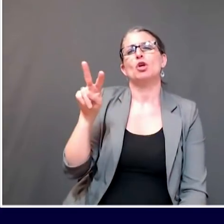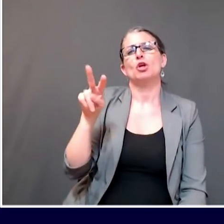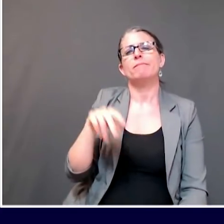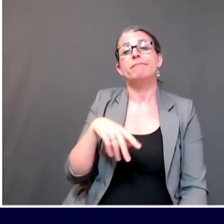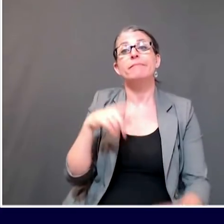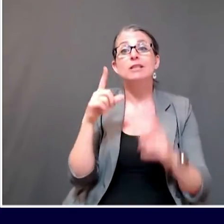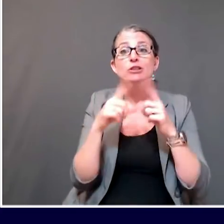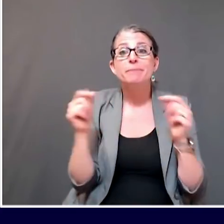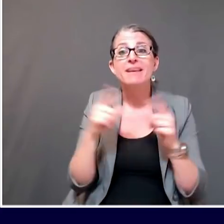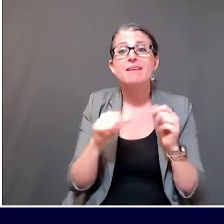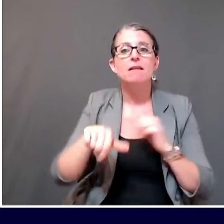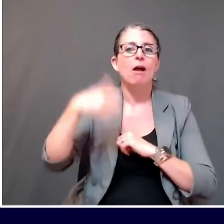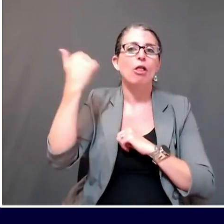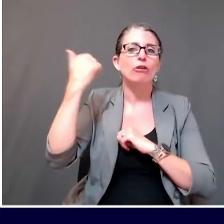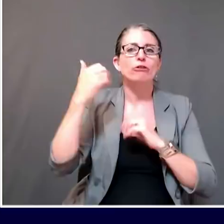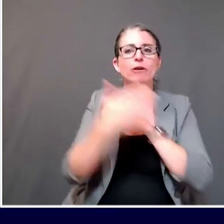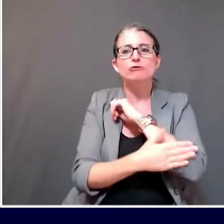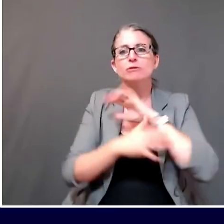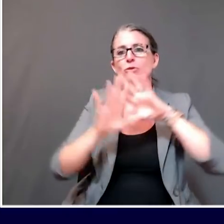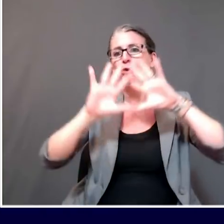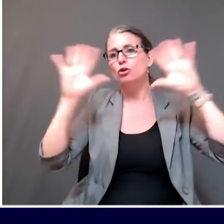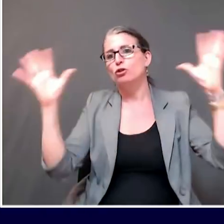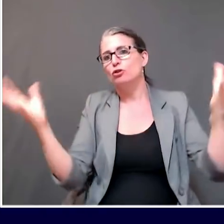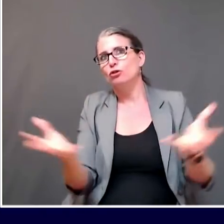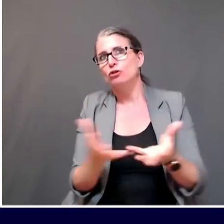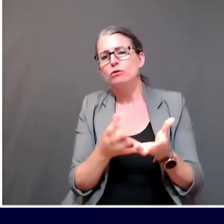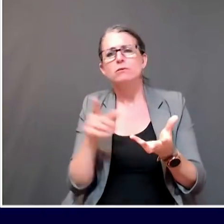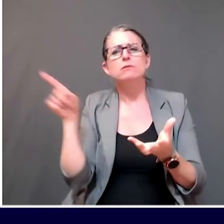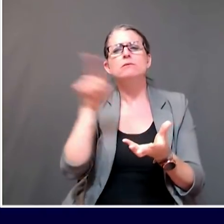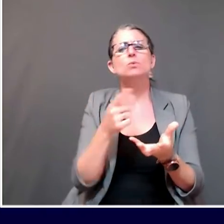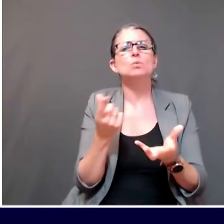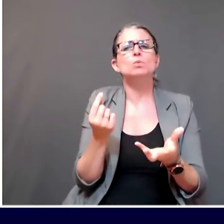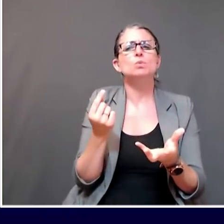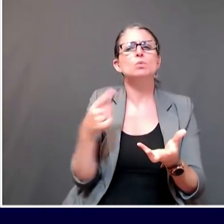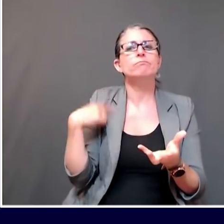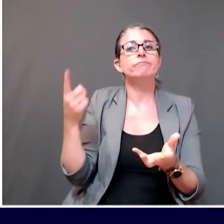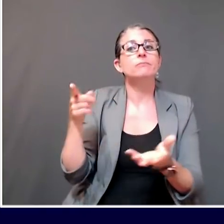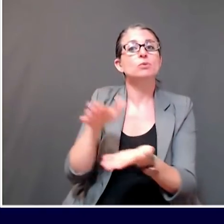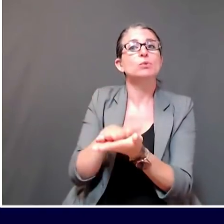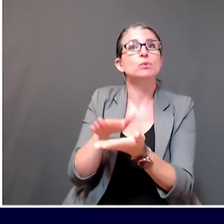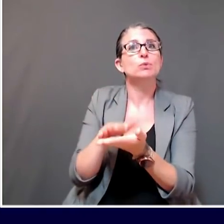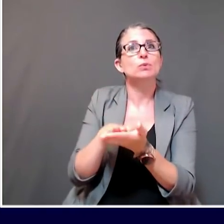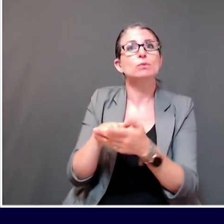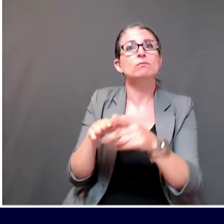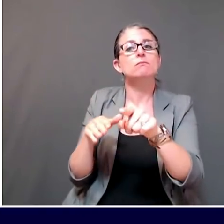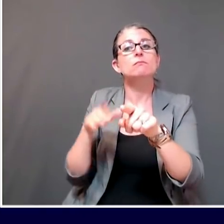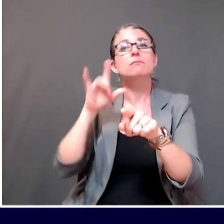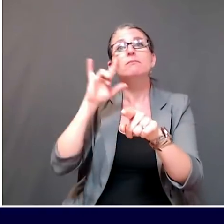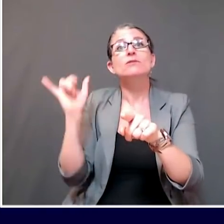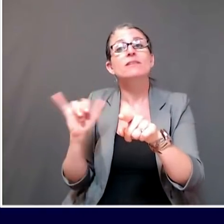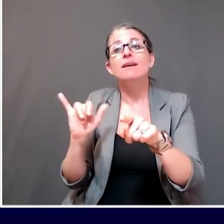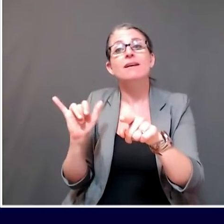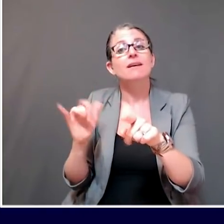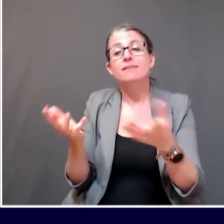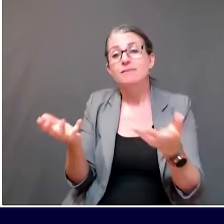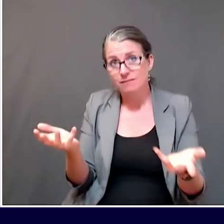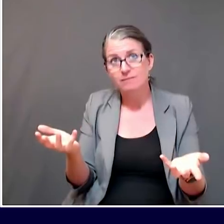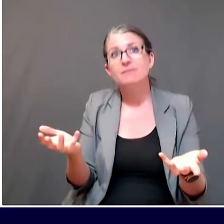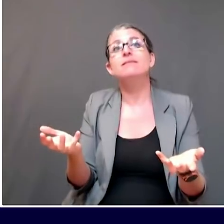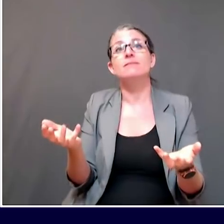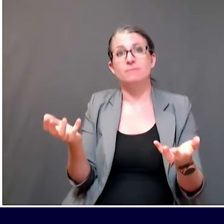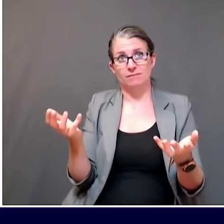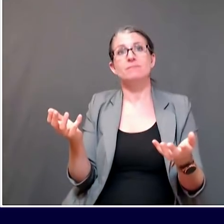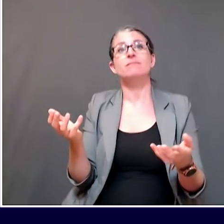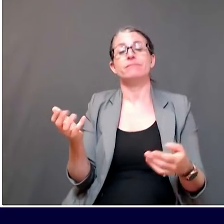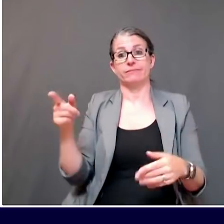to prevent COVID-19 from entering a school is sort of similar to what Surgeon General Adams said, which is